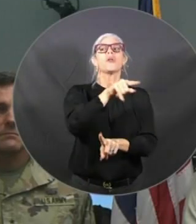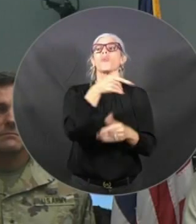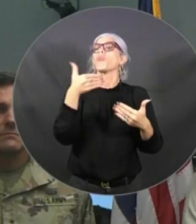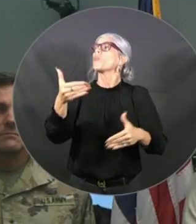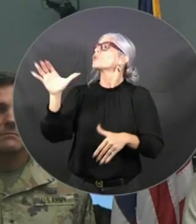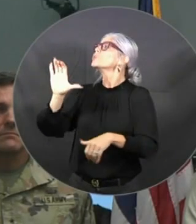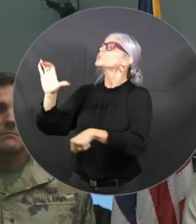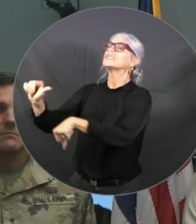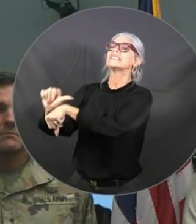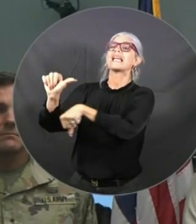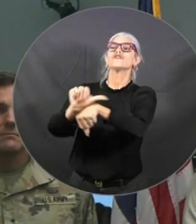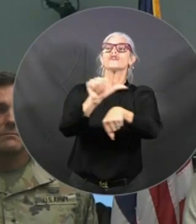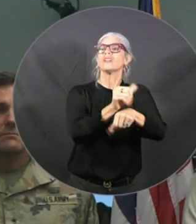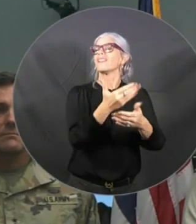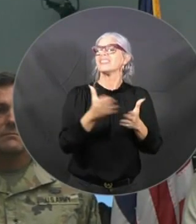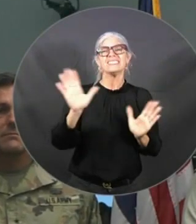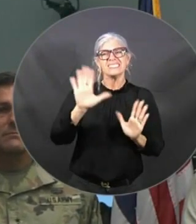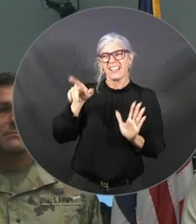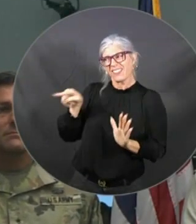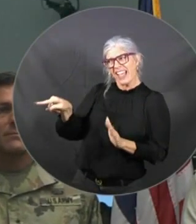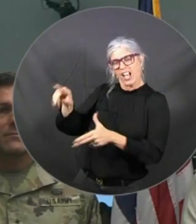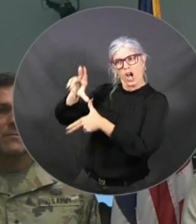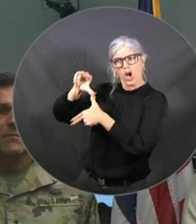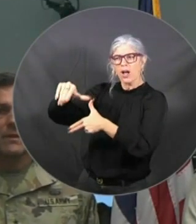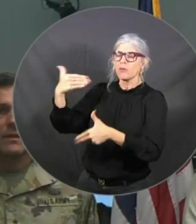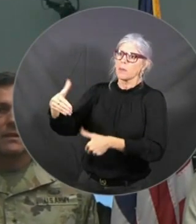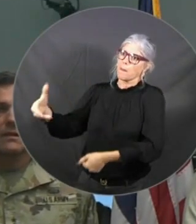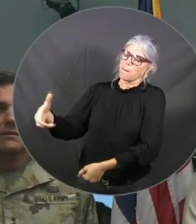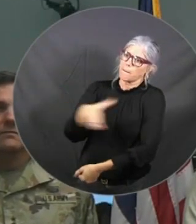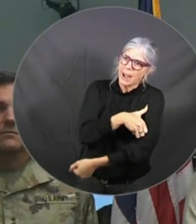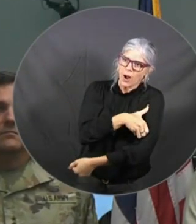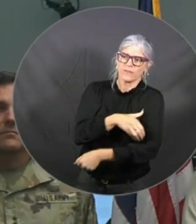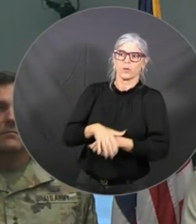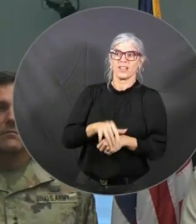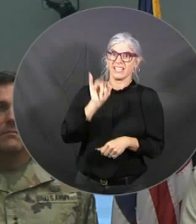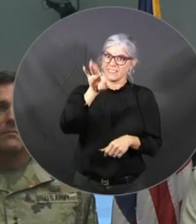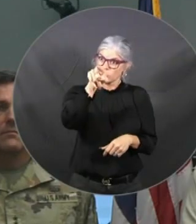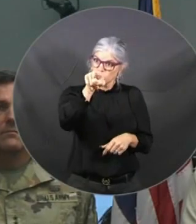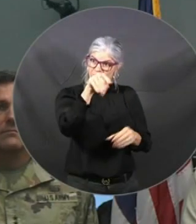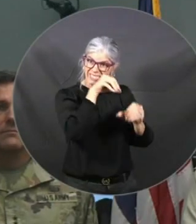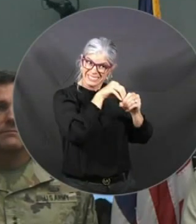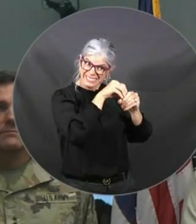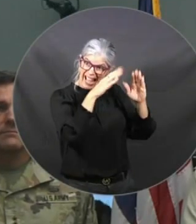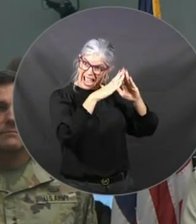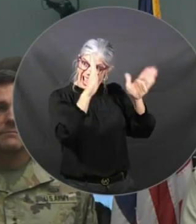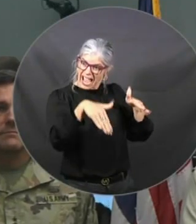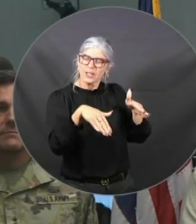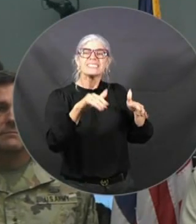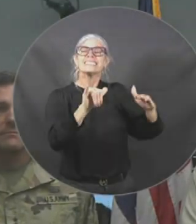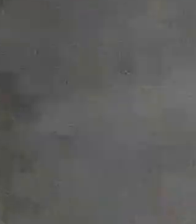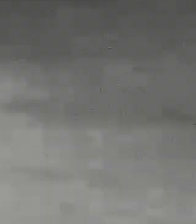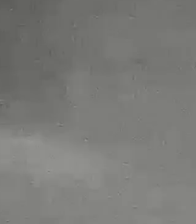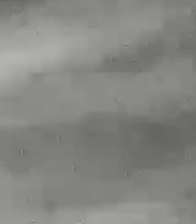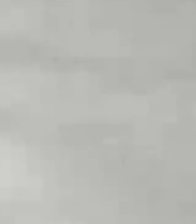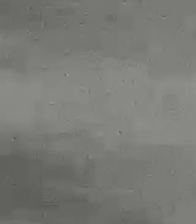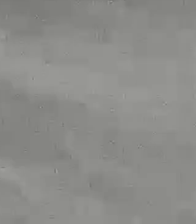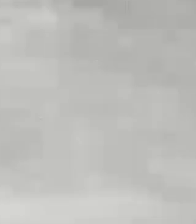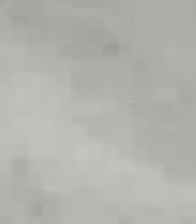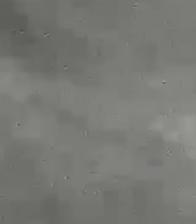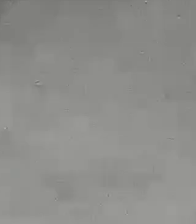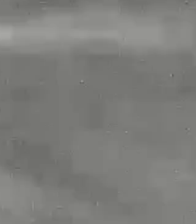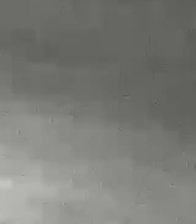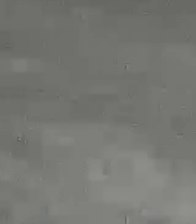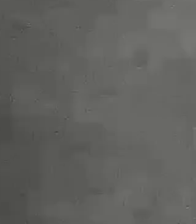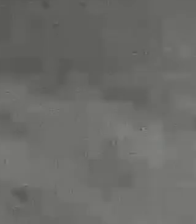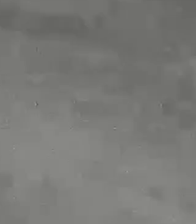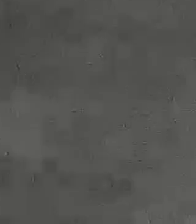This thing's powerful. If you're inside, just hunker down until it gets past you. You don't want to be messing around with these winds. There's going to be